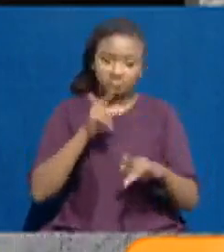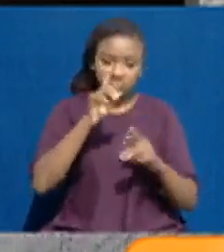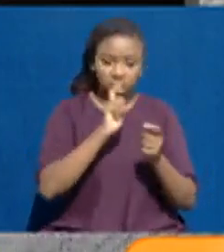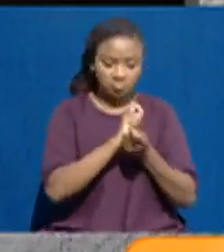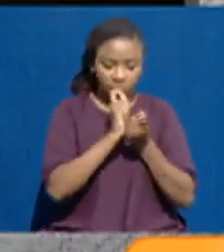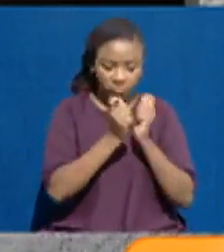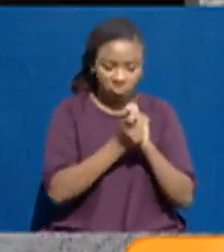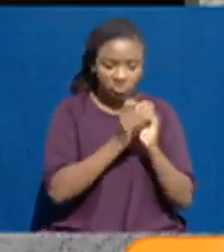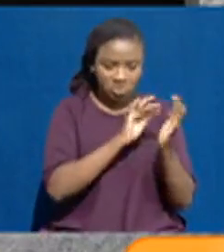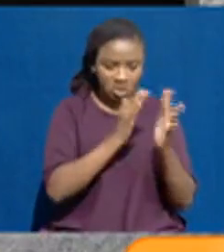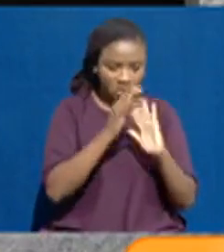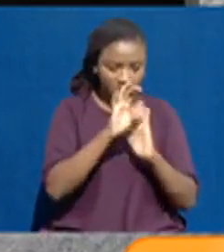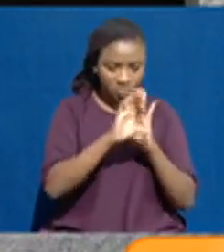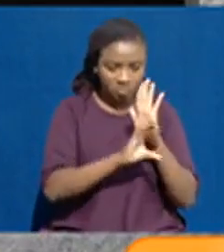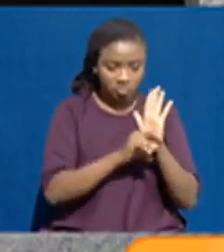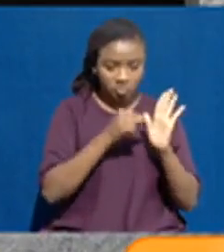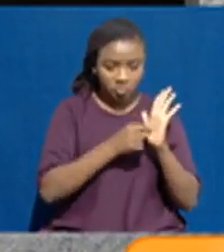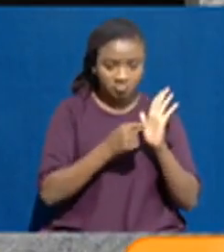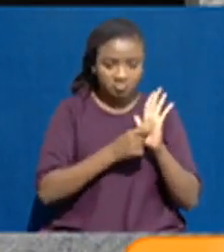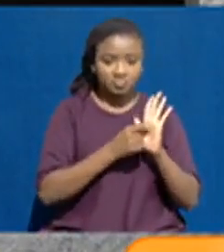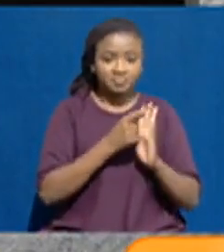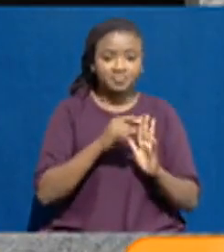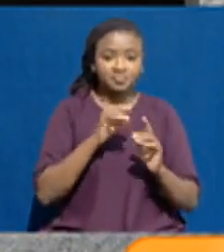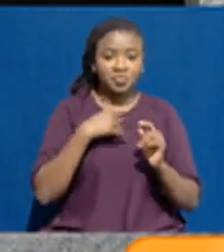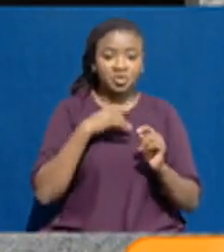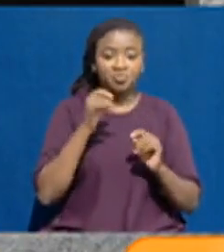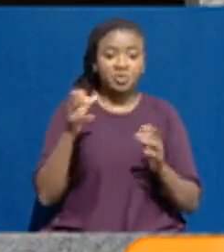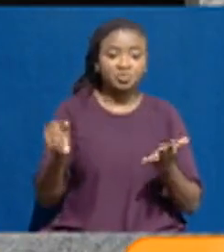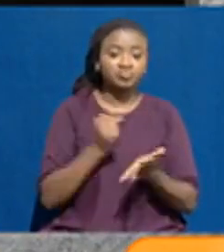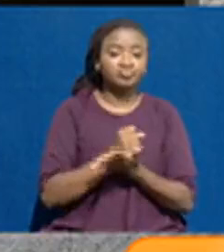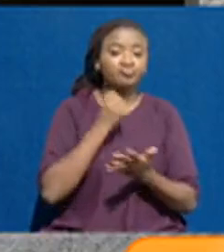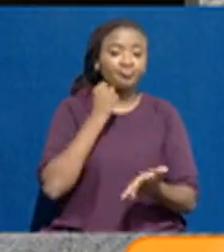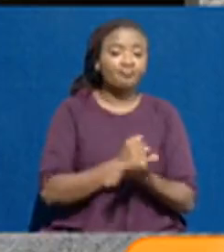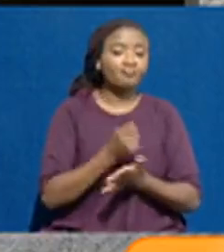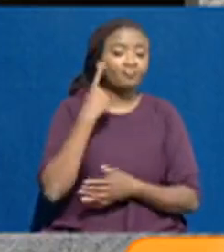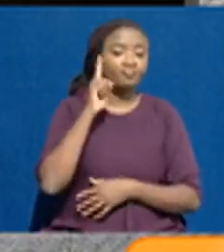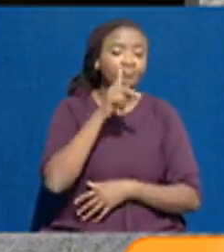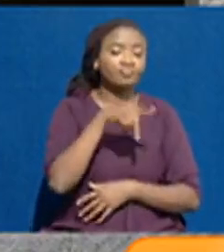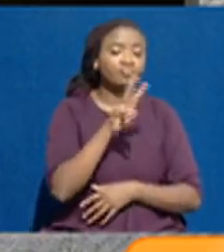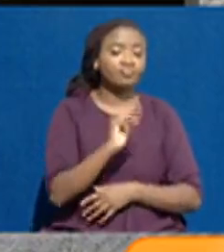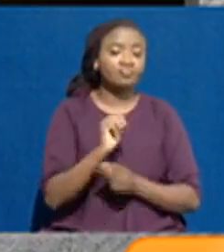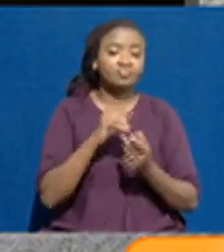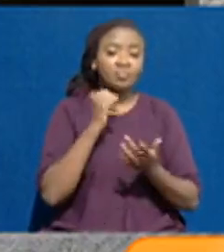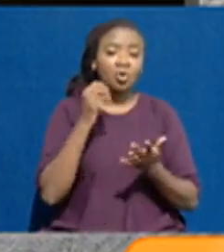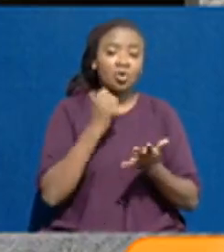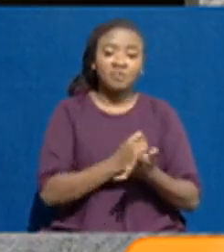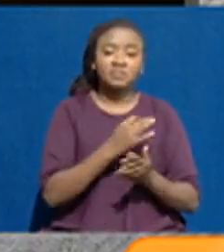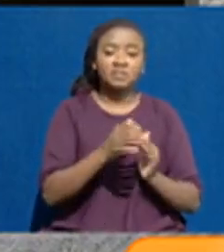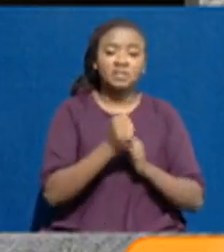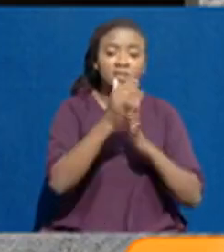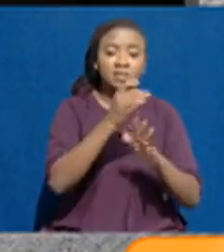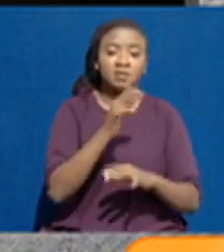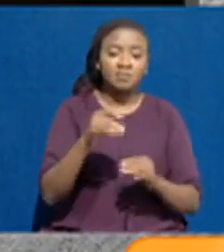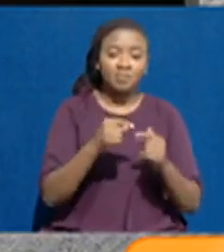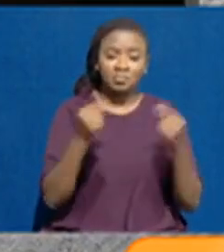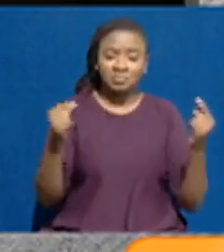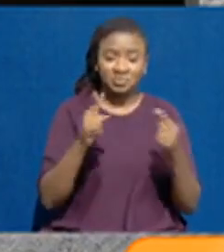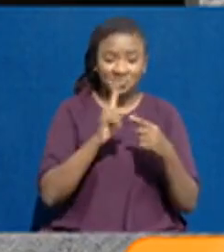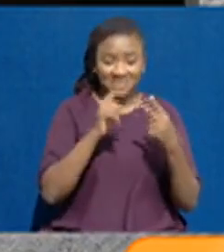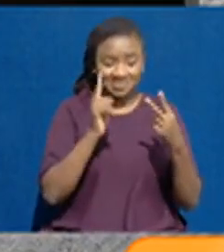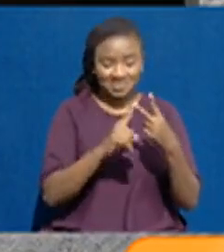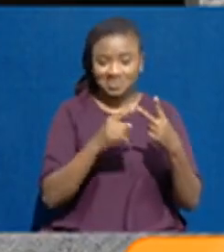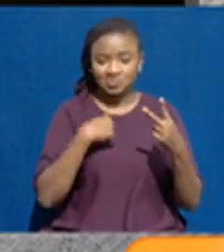the architecture of our constitution. Having a prime minister and the office of the leader of opposition makes no